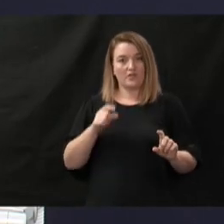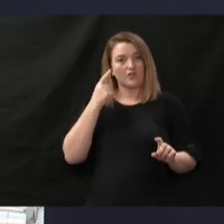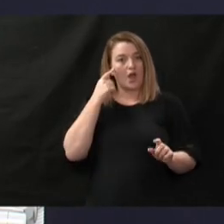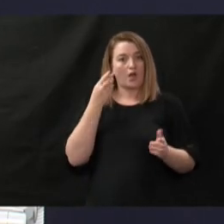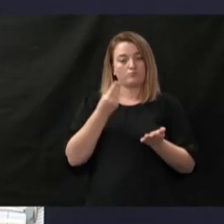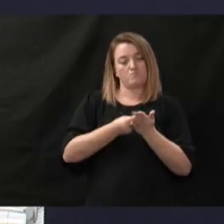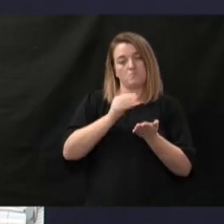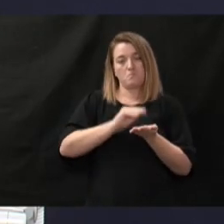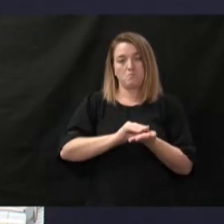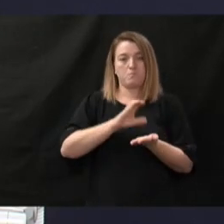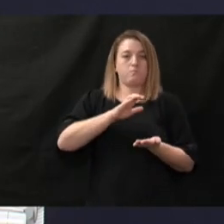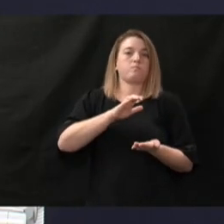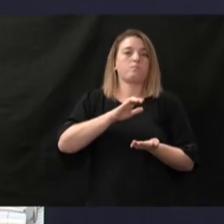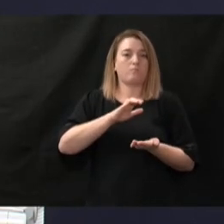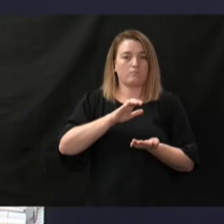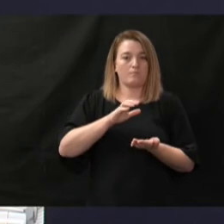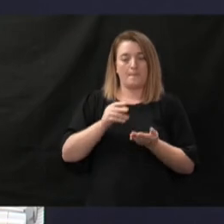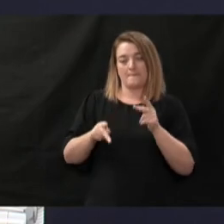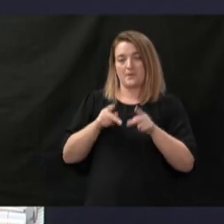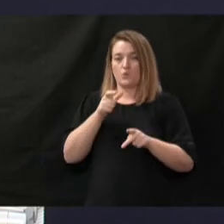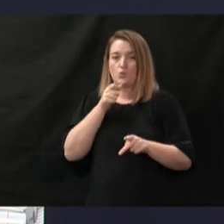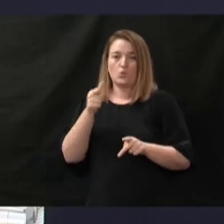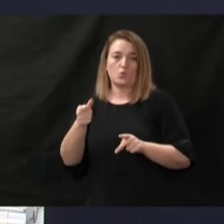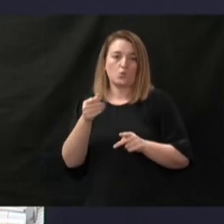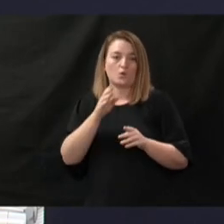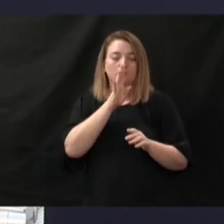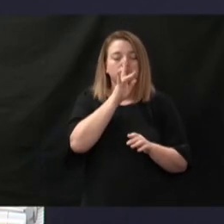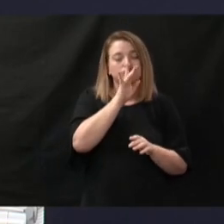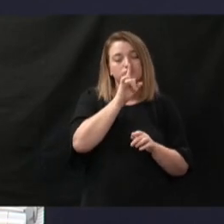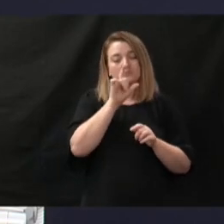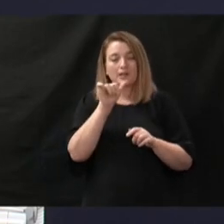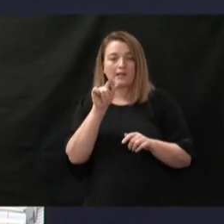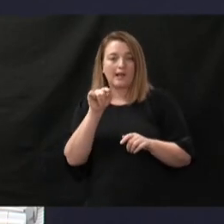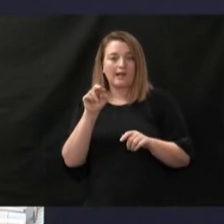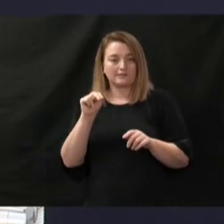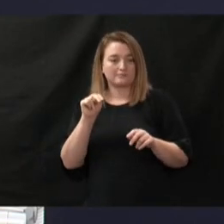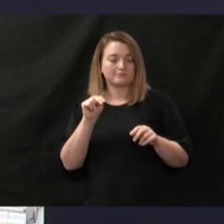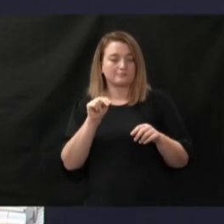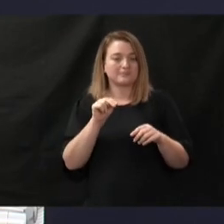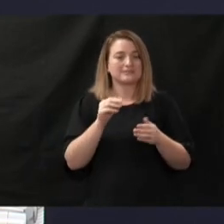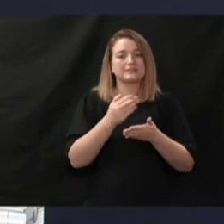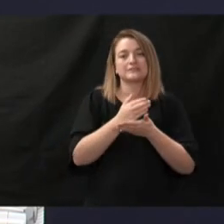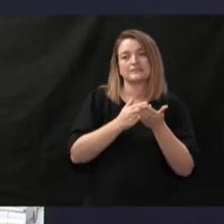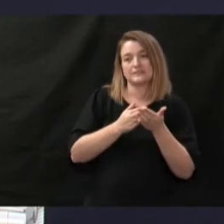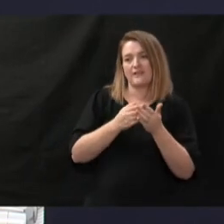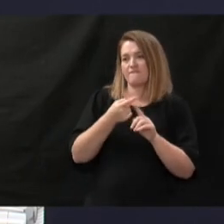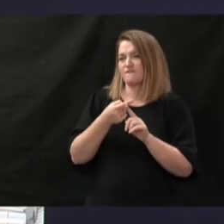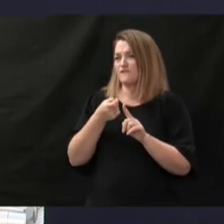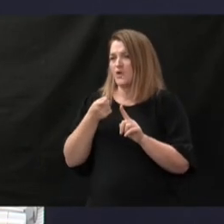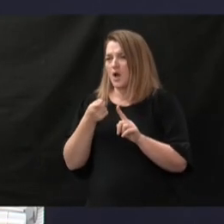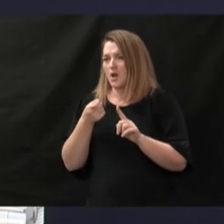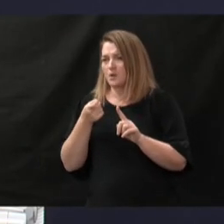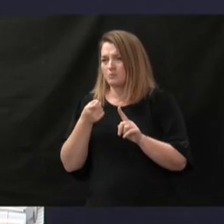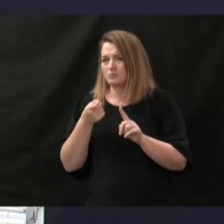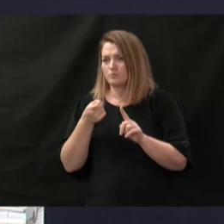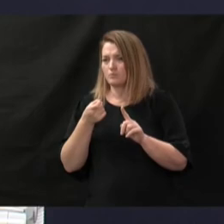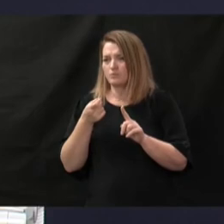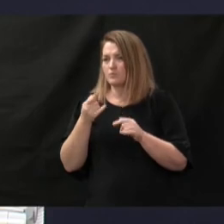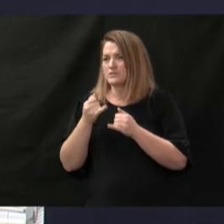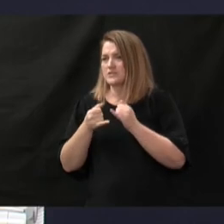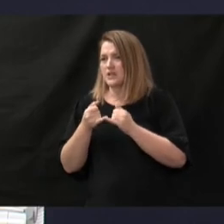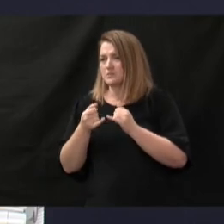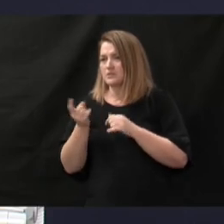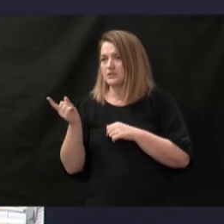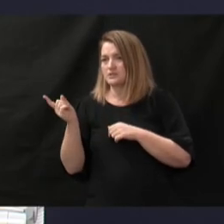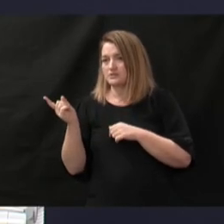Latin. And then some of our words come from Greek, about 5%, and those are math science words.